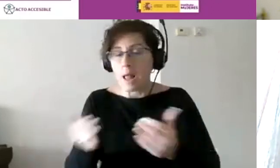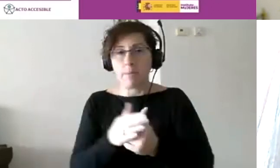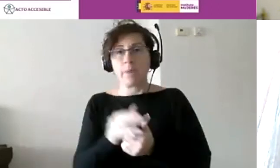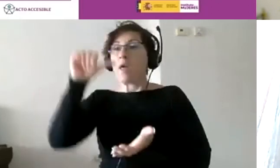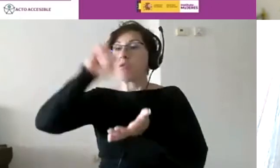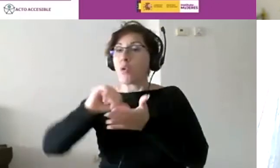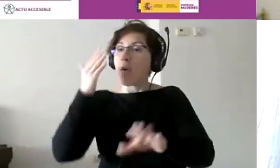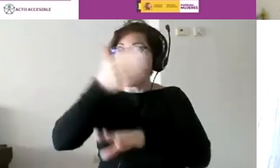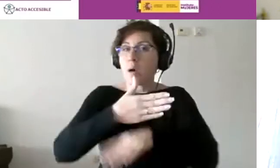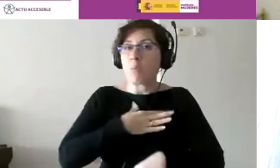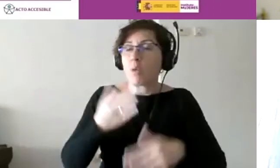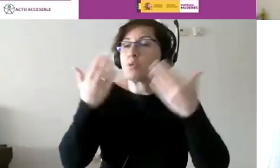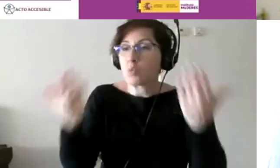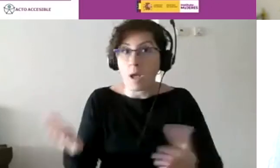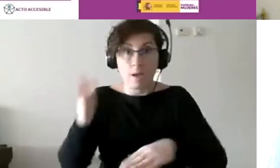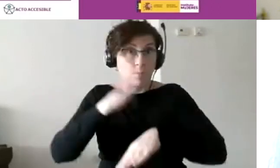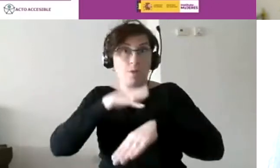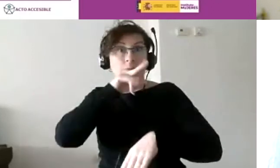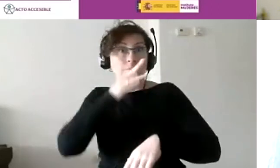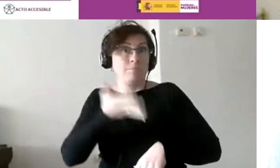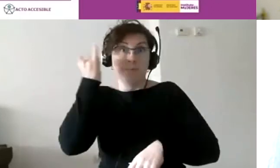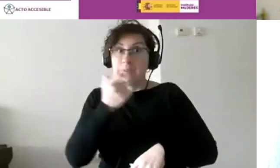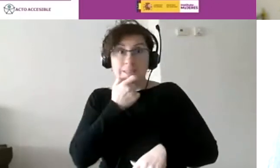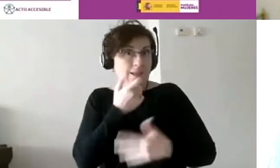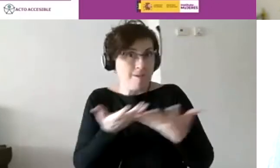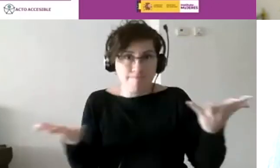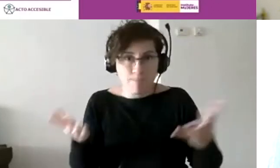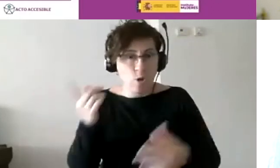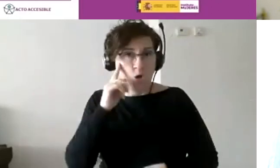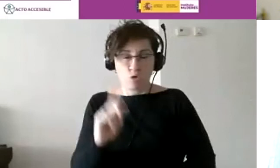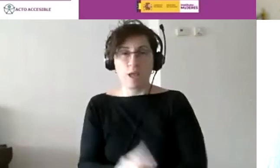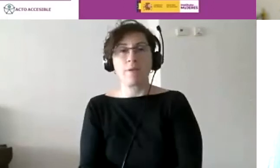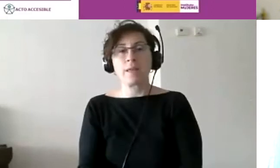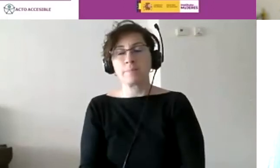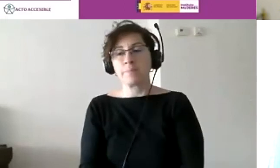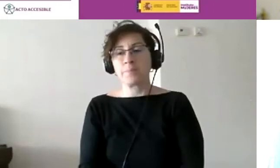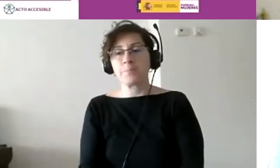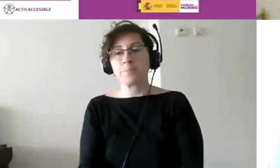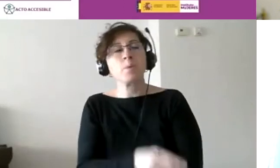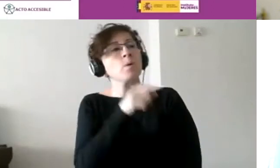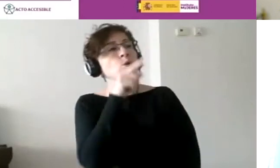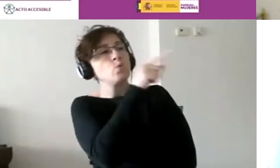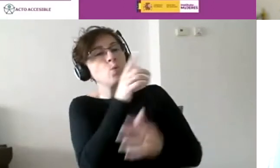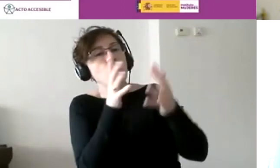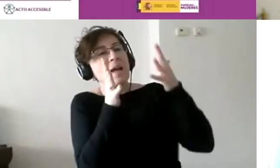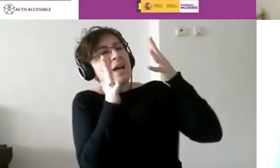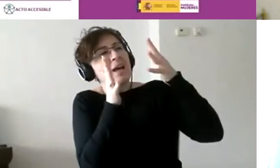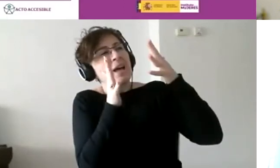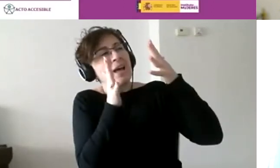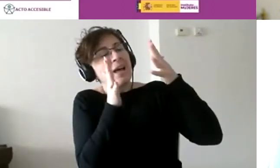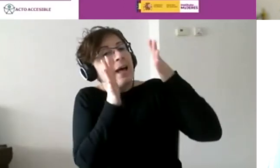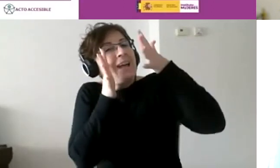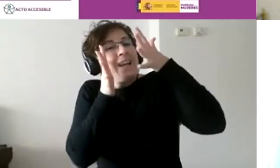English. Yeah, Chantal, any recommendation for the international DPOs